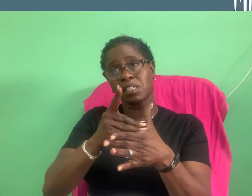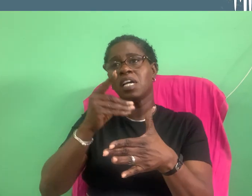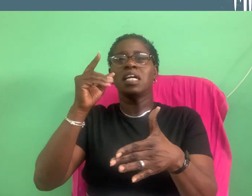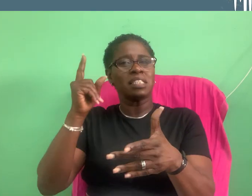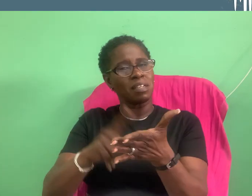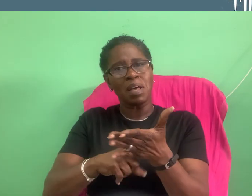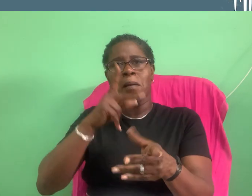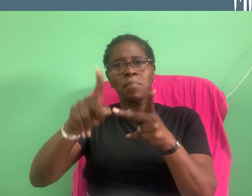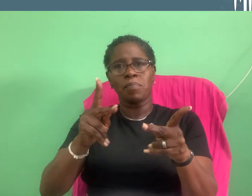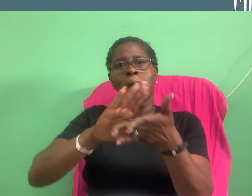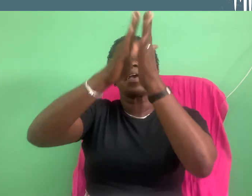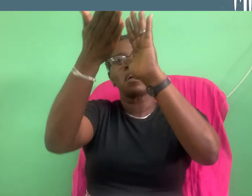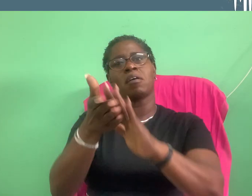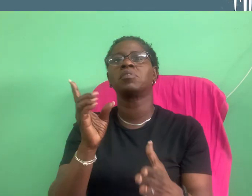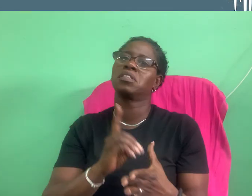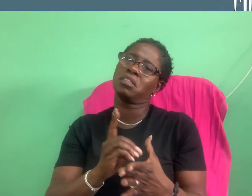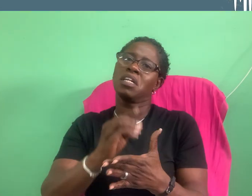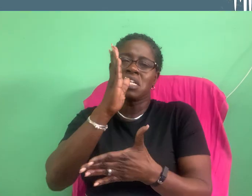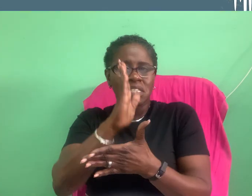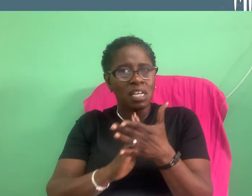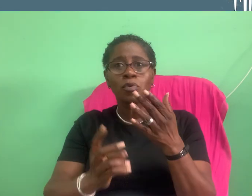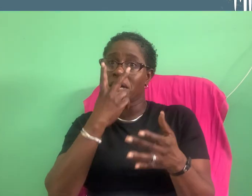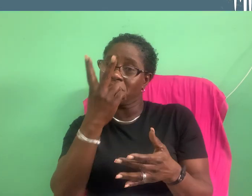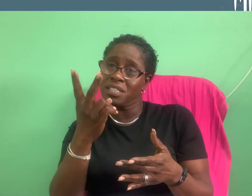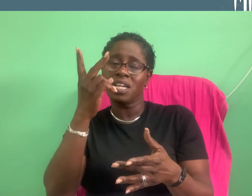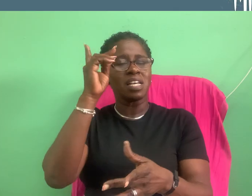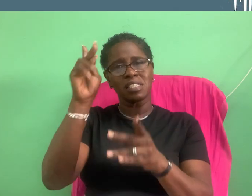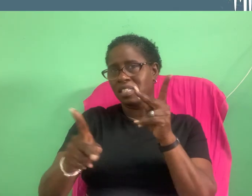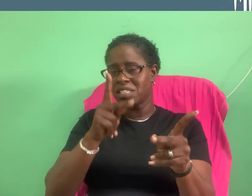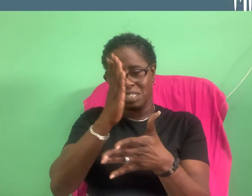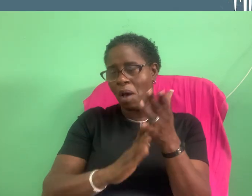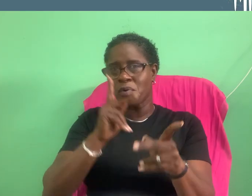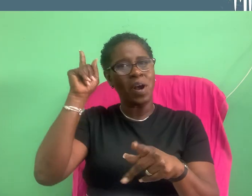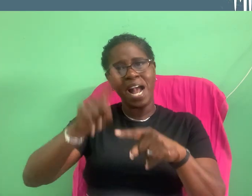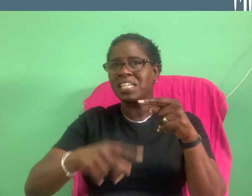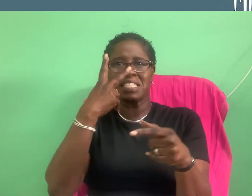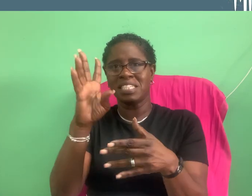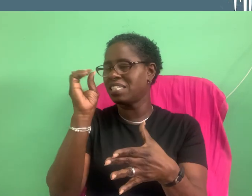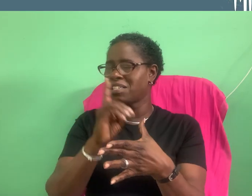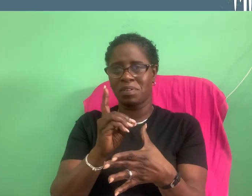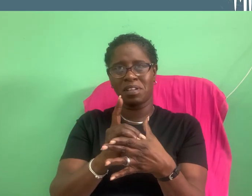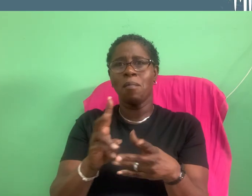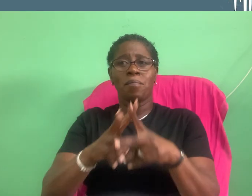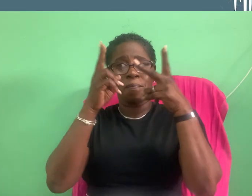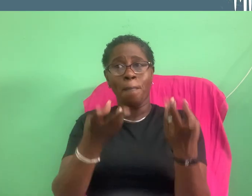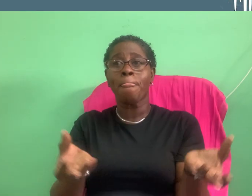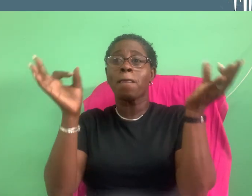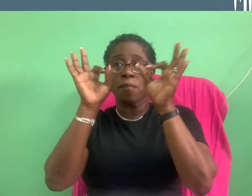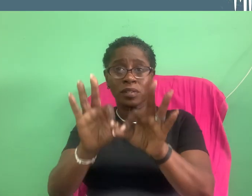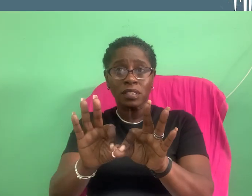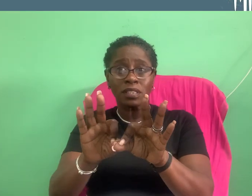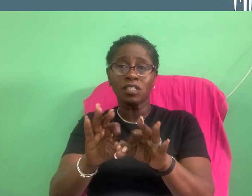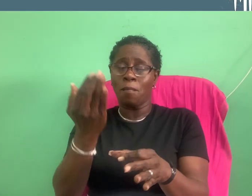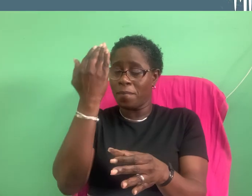we said, some are visible while others are hidden and not easily noticeable. And it's also really critical to note within the